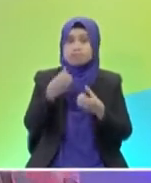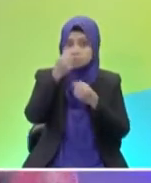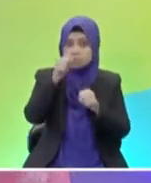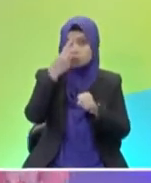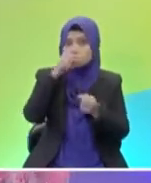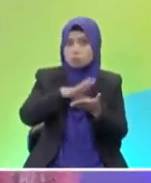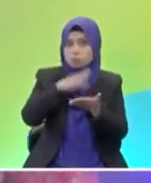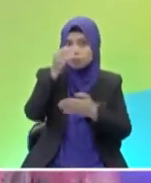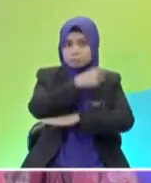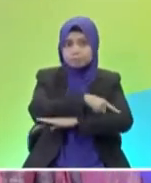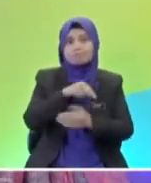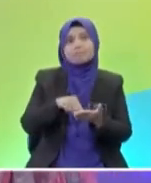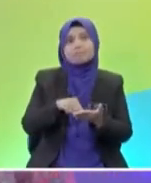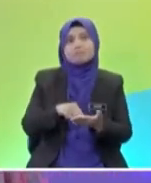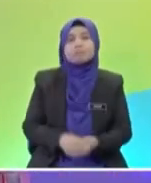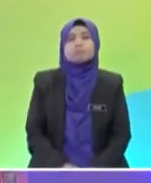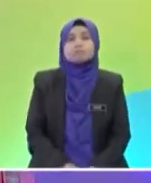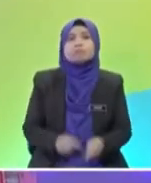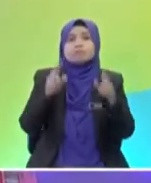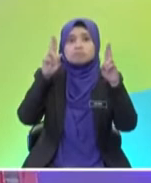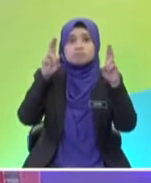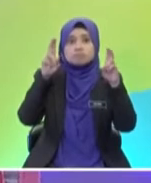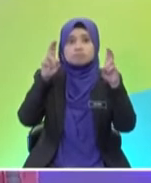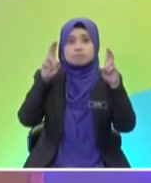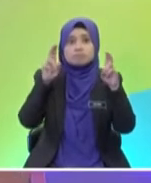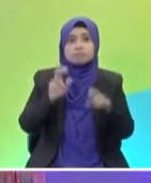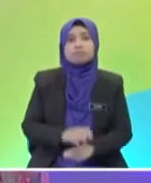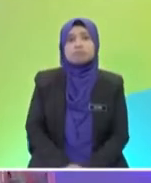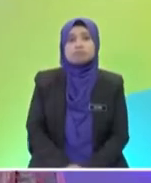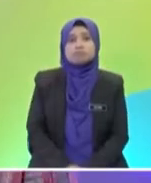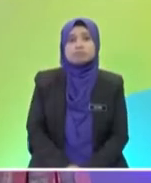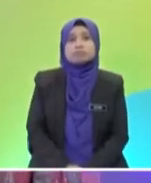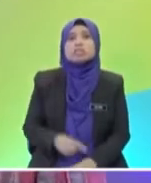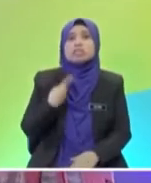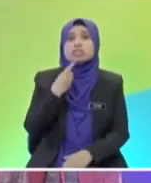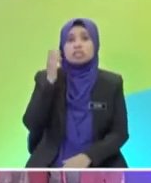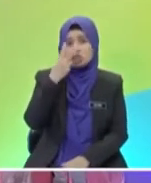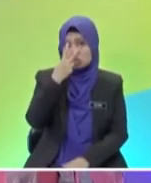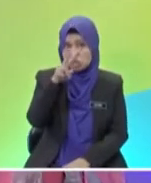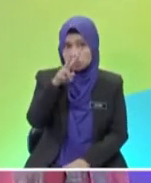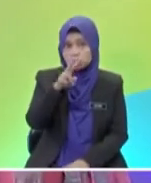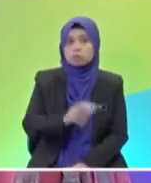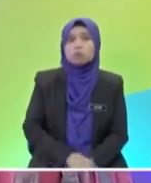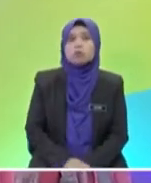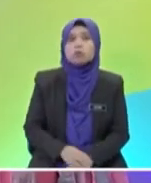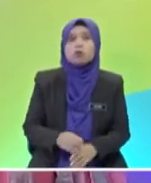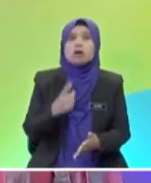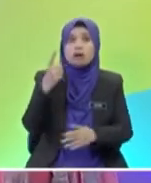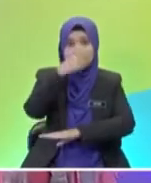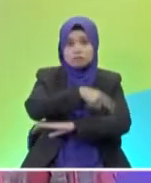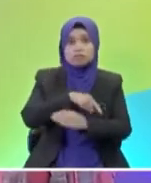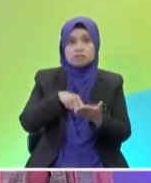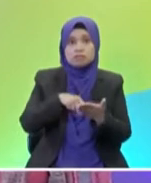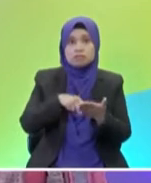Yes, today. So our topic today is threat of extinction. Okay, if you look at this, today the people is going to